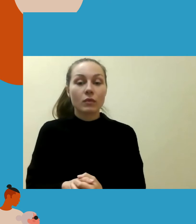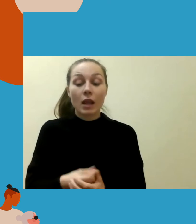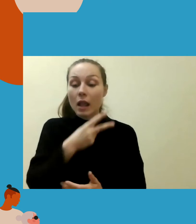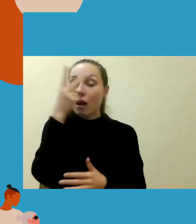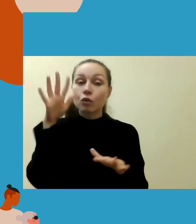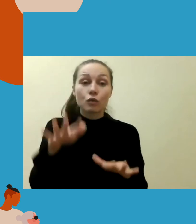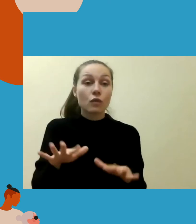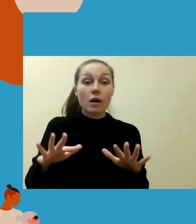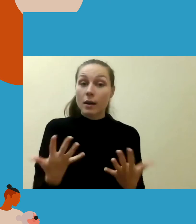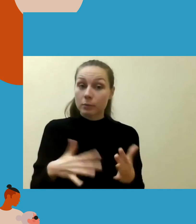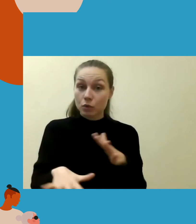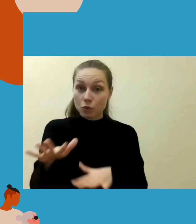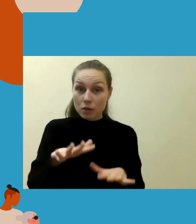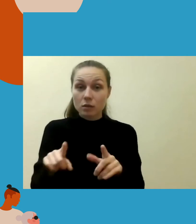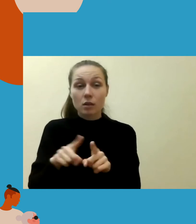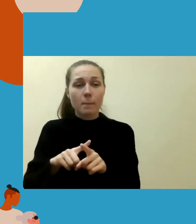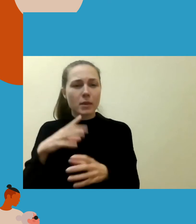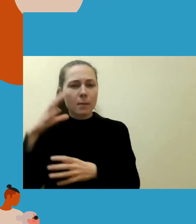Lithuania.